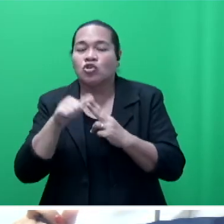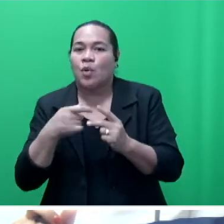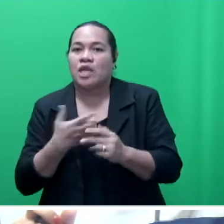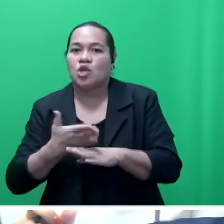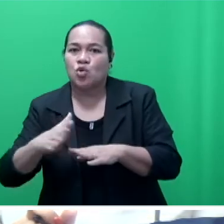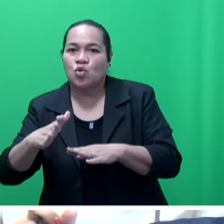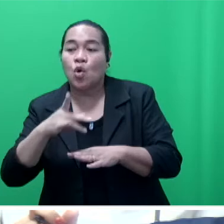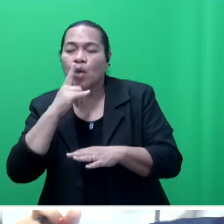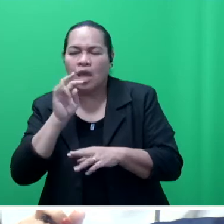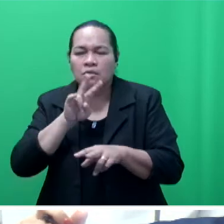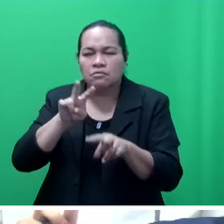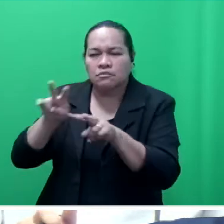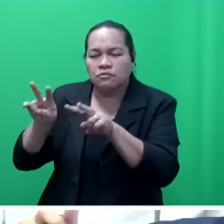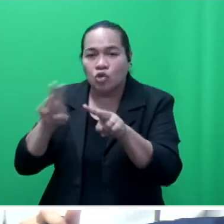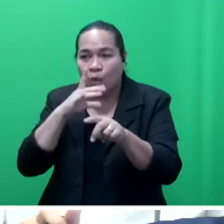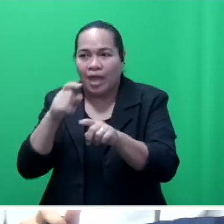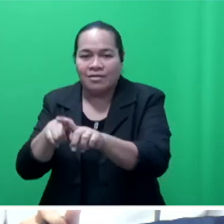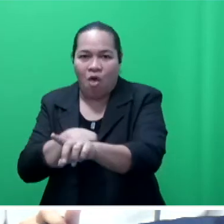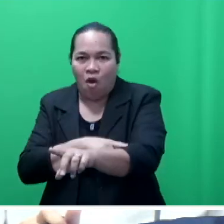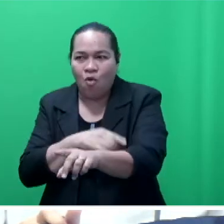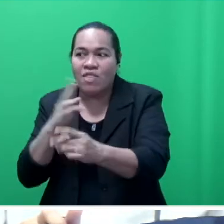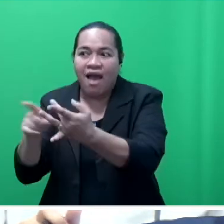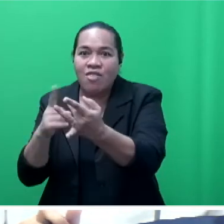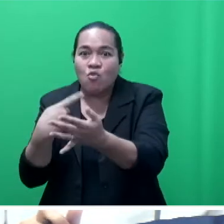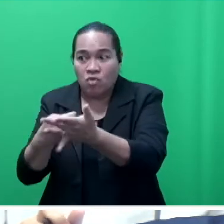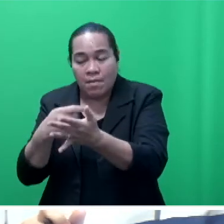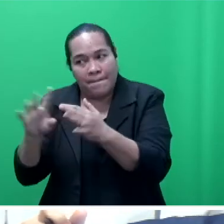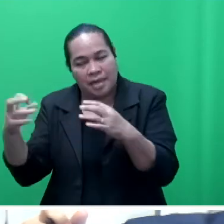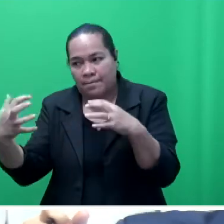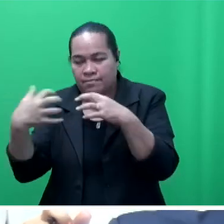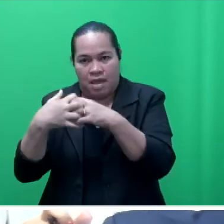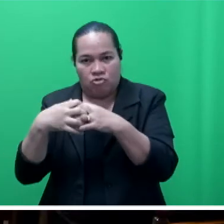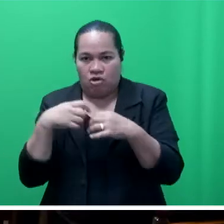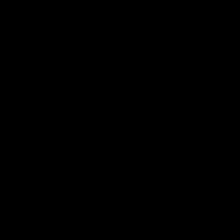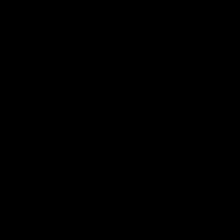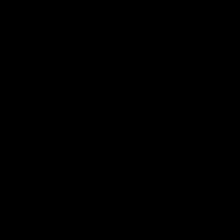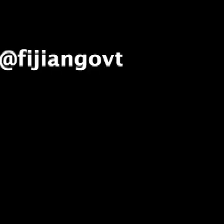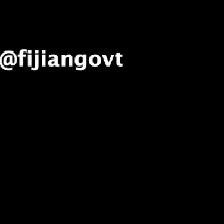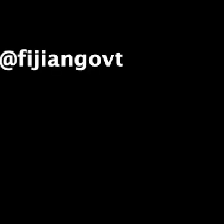where we can enter into long-term agreements as long as they build it according to our specs. Thank you, sir.